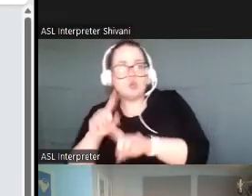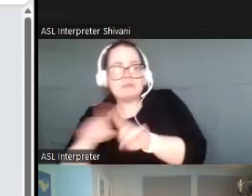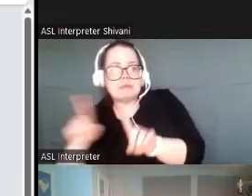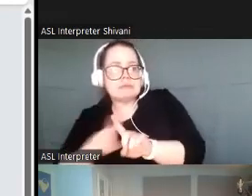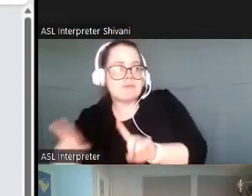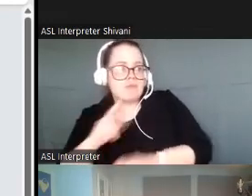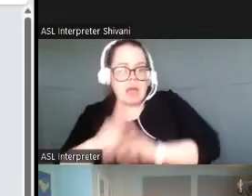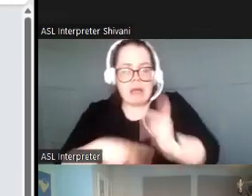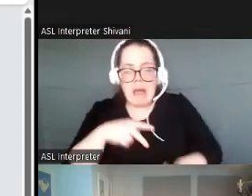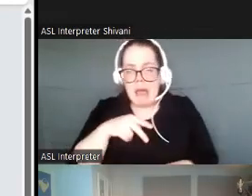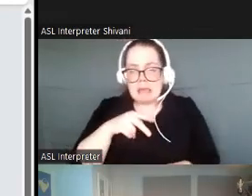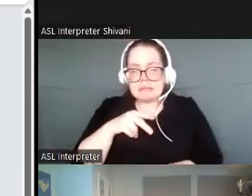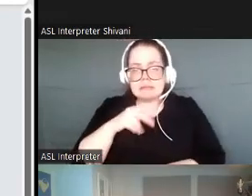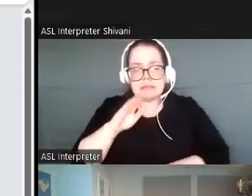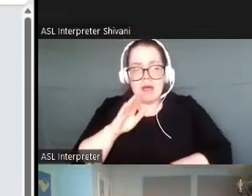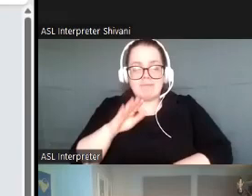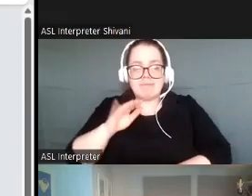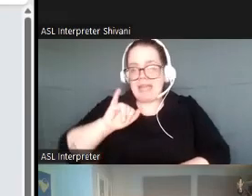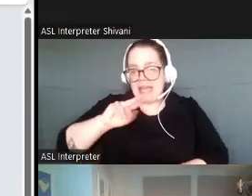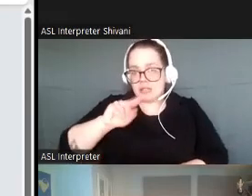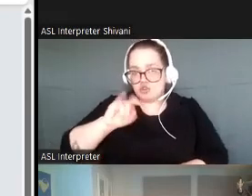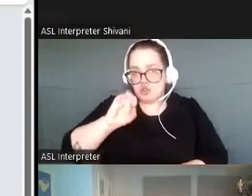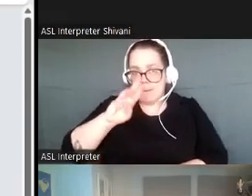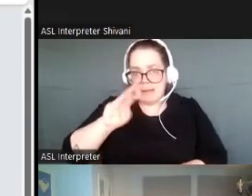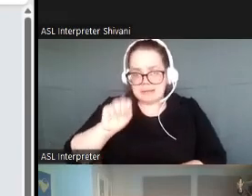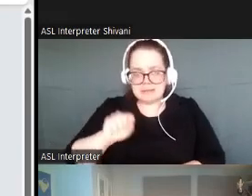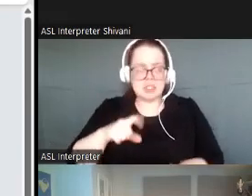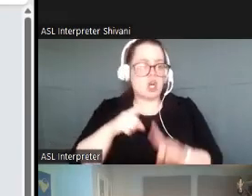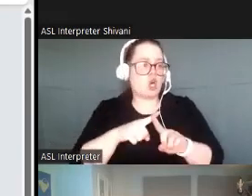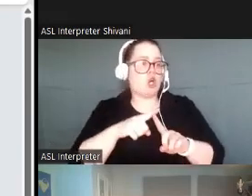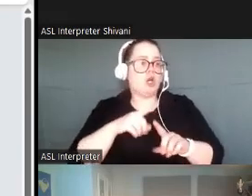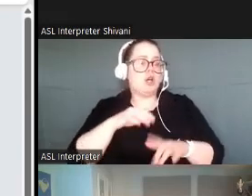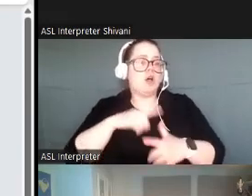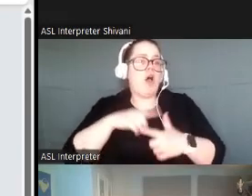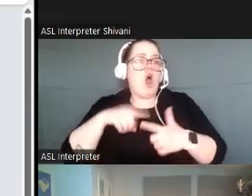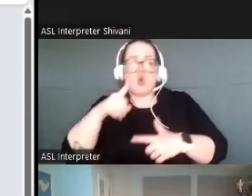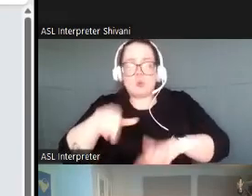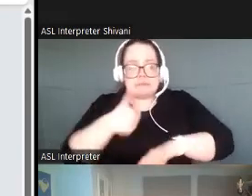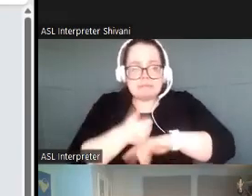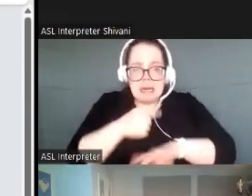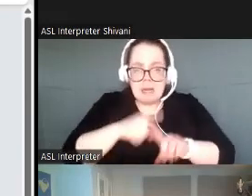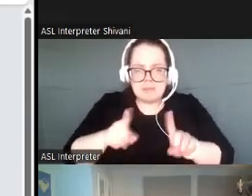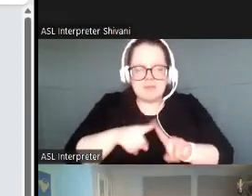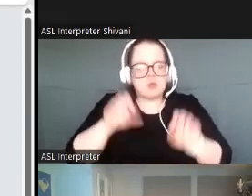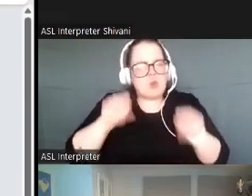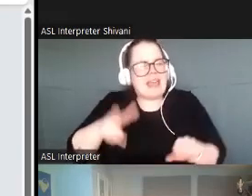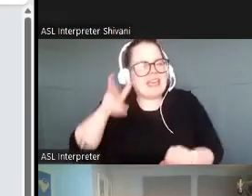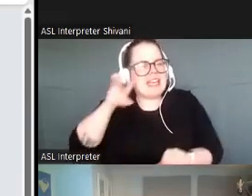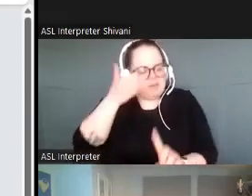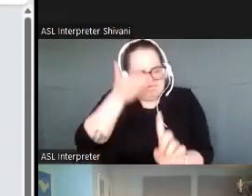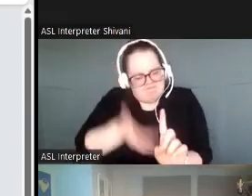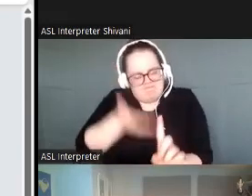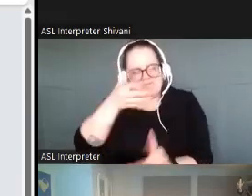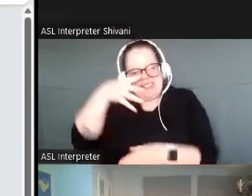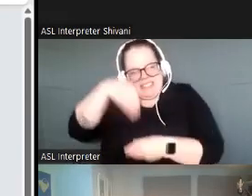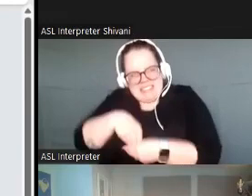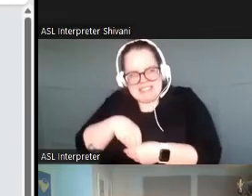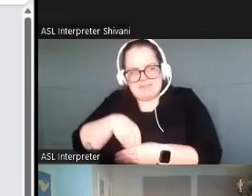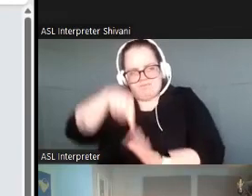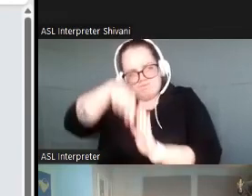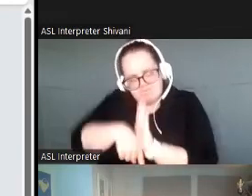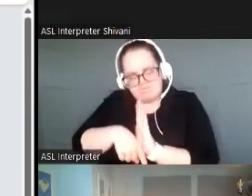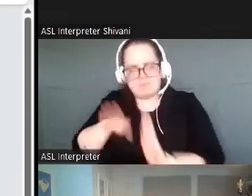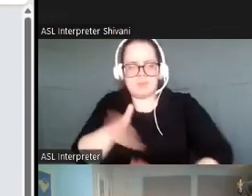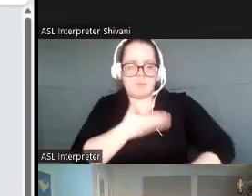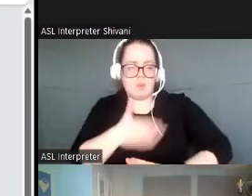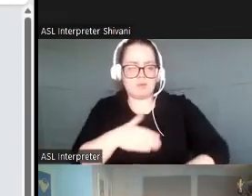instrumentation? Are you arranging it differently so that I can hear you in the music? And the C is, are you composing? Because it's not